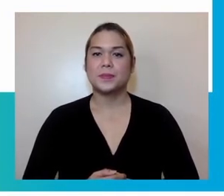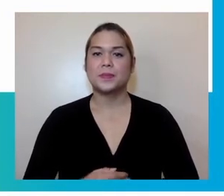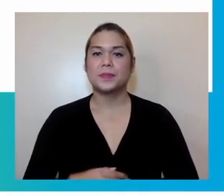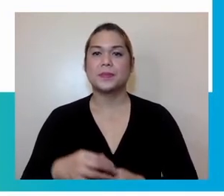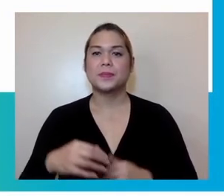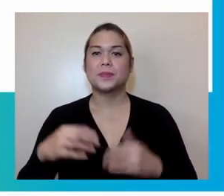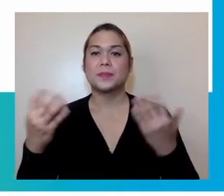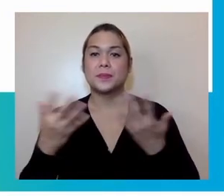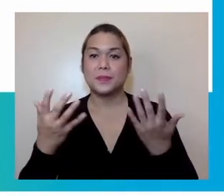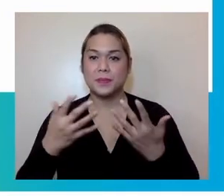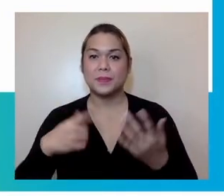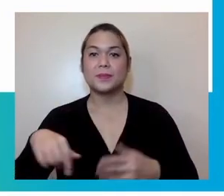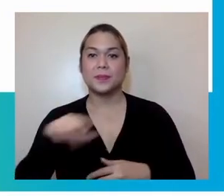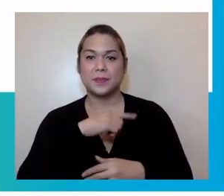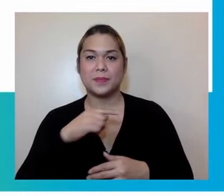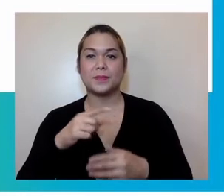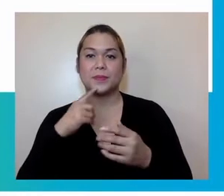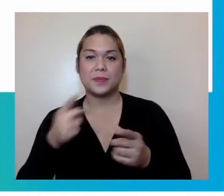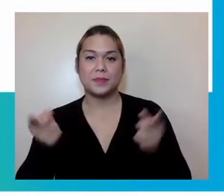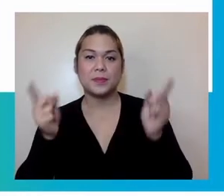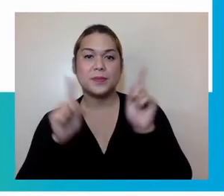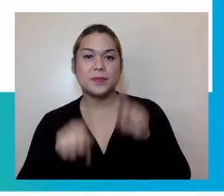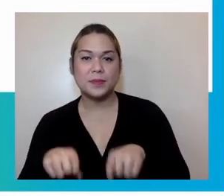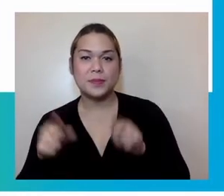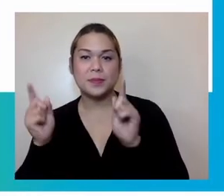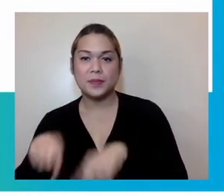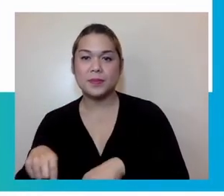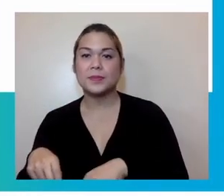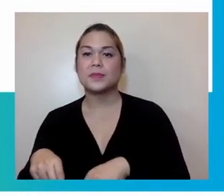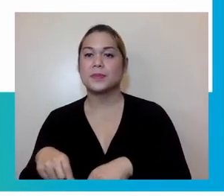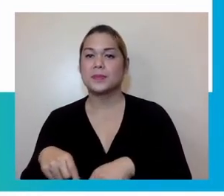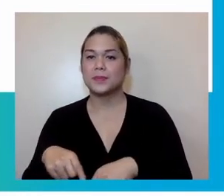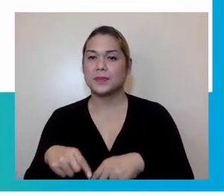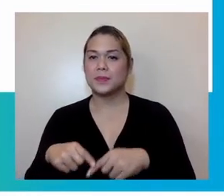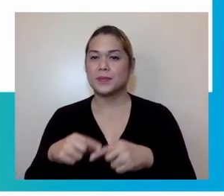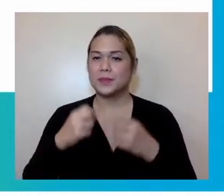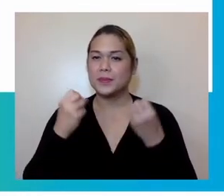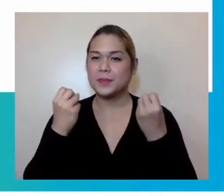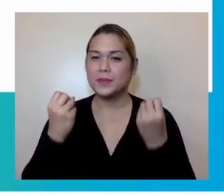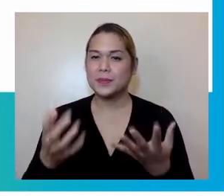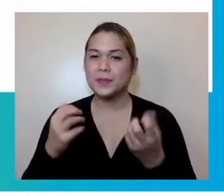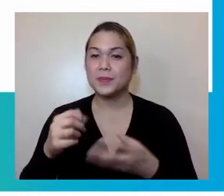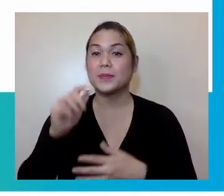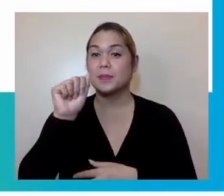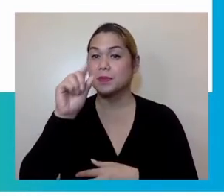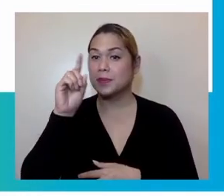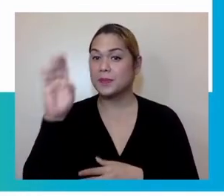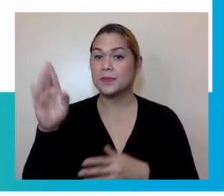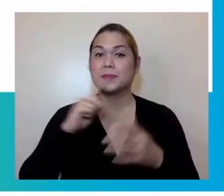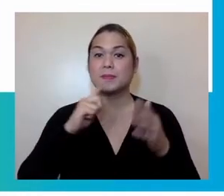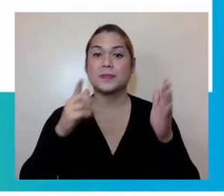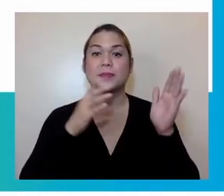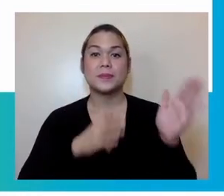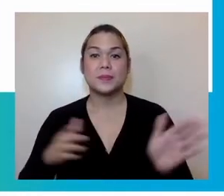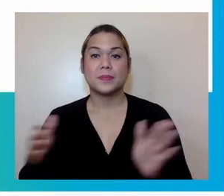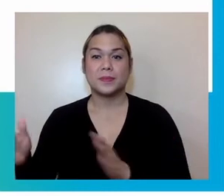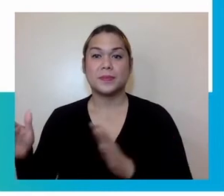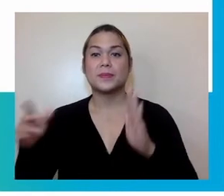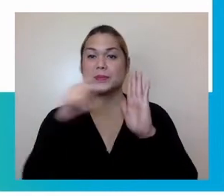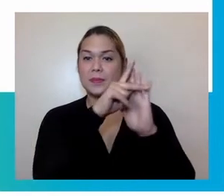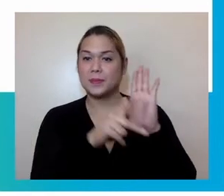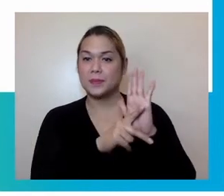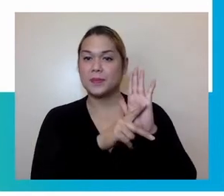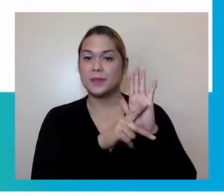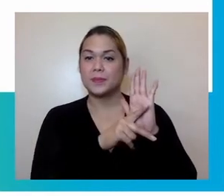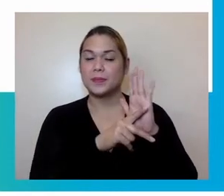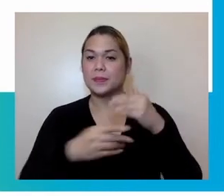new energy policy that will guide the bank in defining its energy portfolio over the next 10 years or so. But the big question has come to